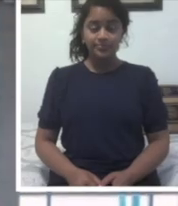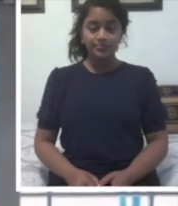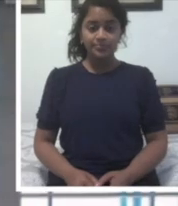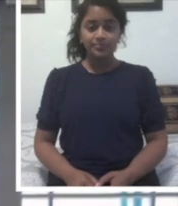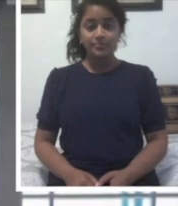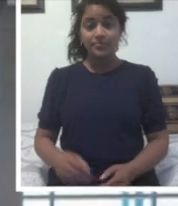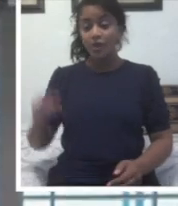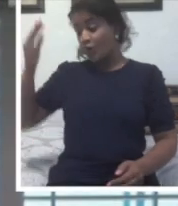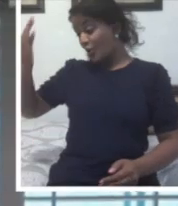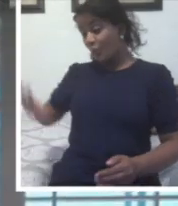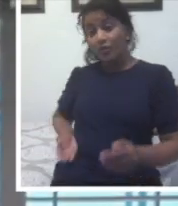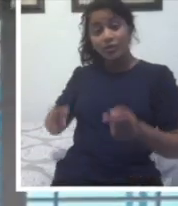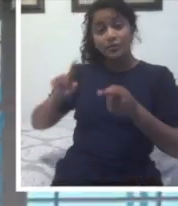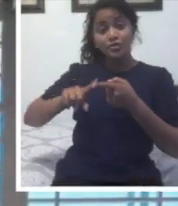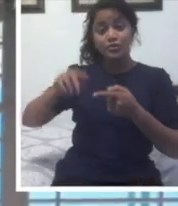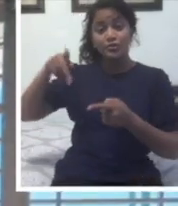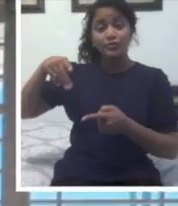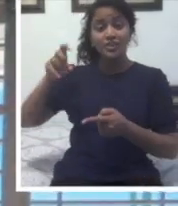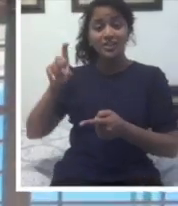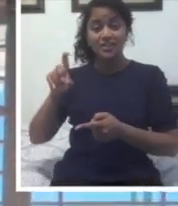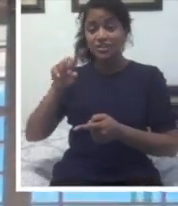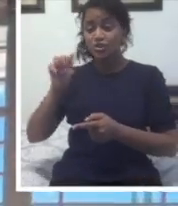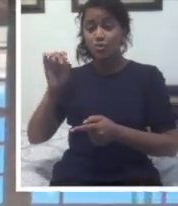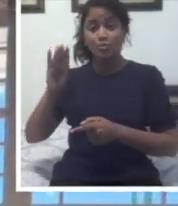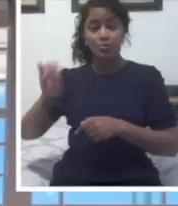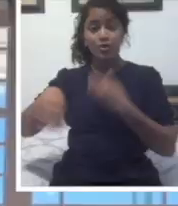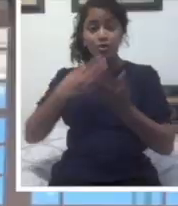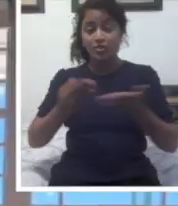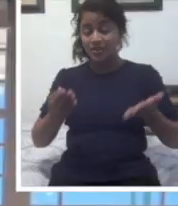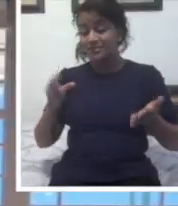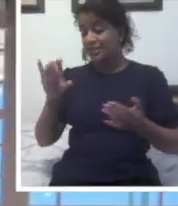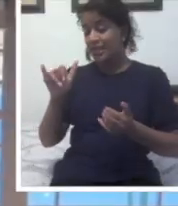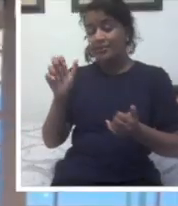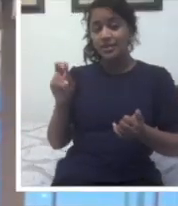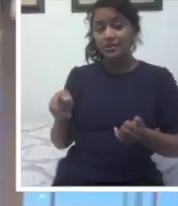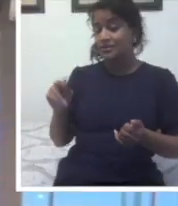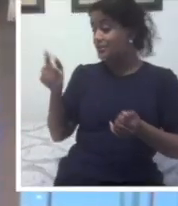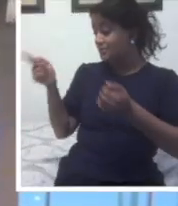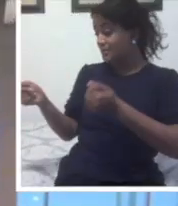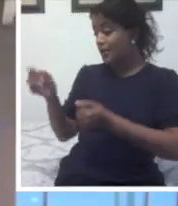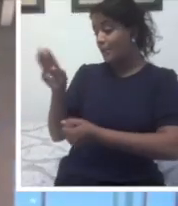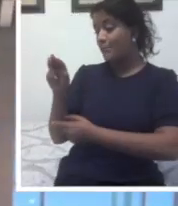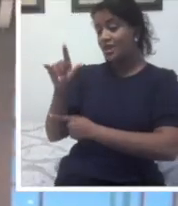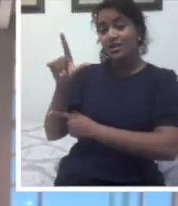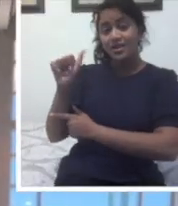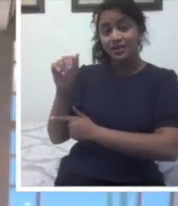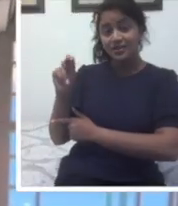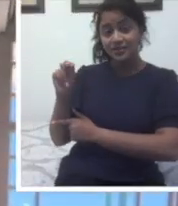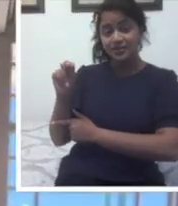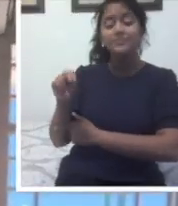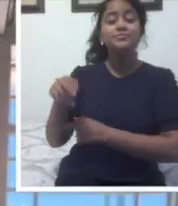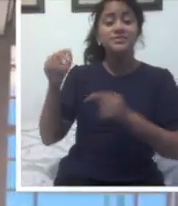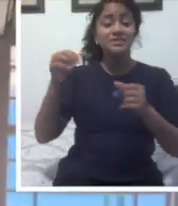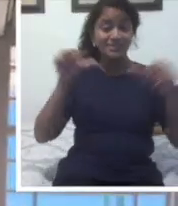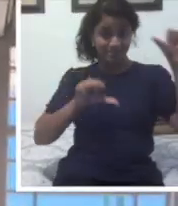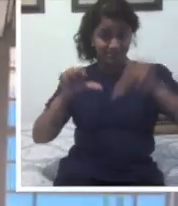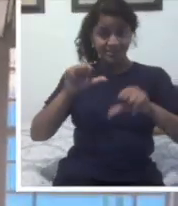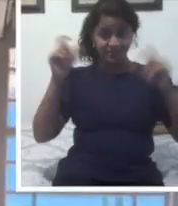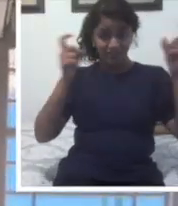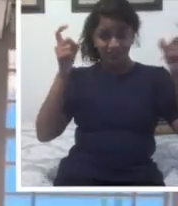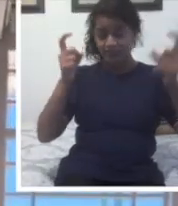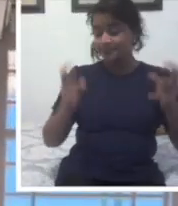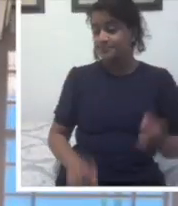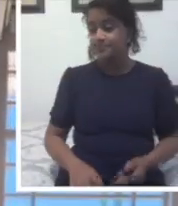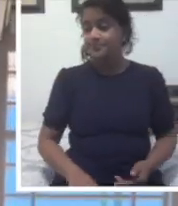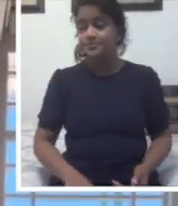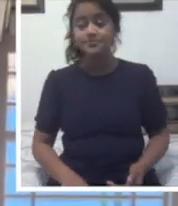welcome to the Phoenix Zone, all things Cayman. Today I'm here with Milan at the Rotary Science Fair. Milan, thank you for joining the Phoenix Zone. Thank you so much for interviewing me. So,